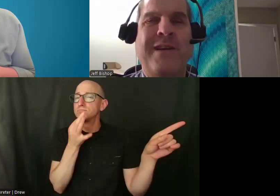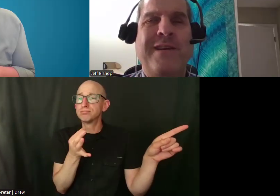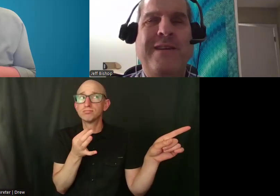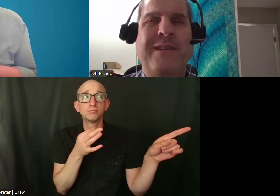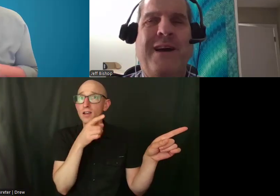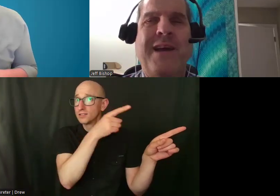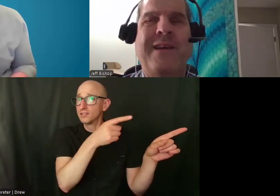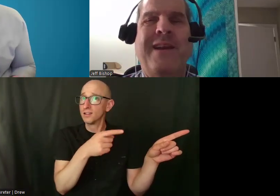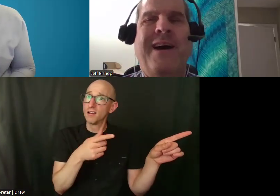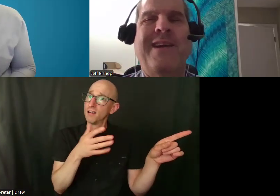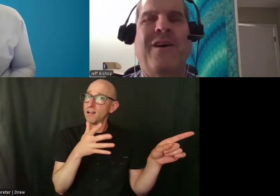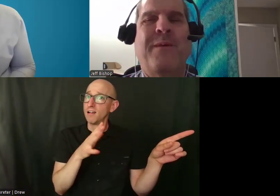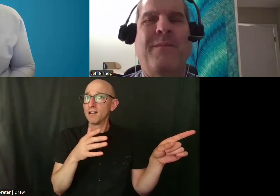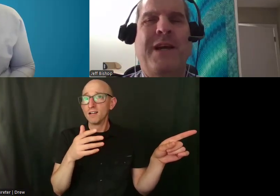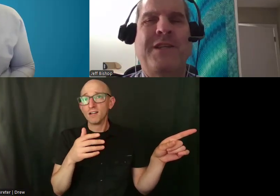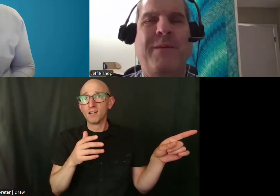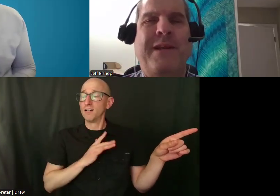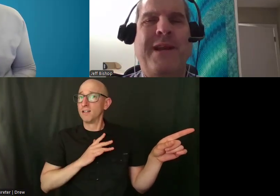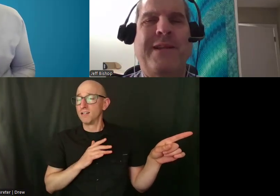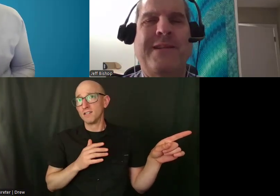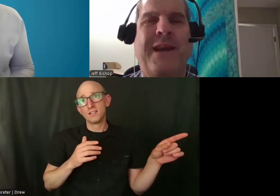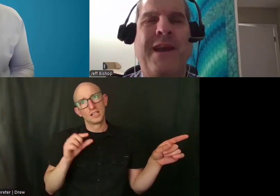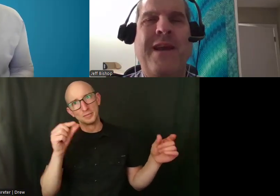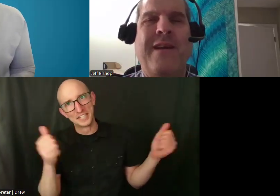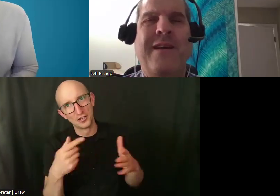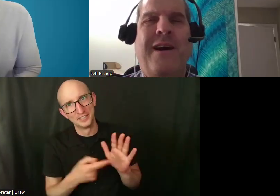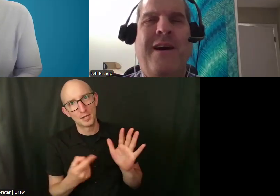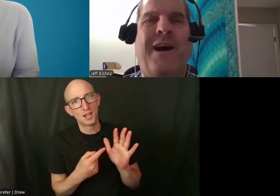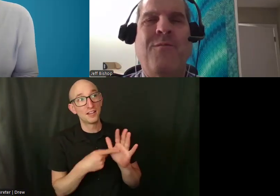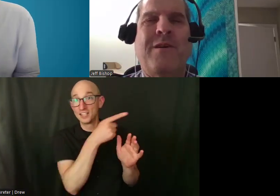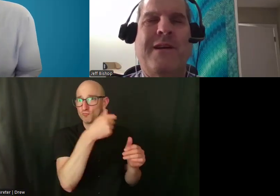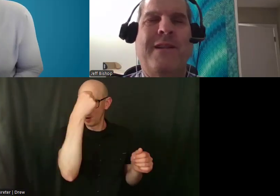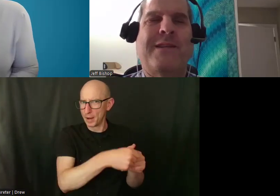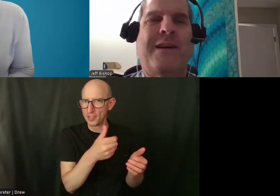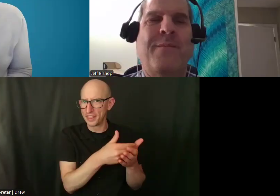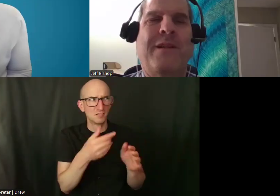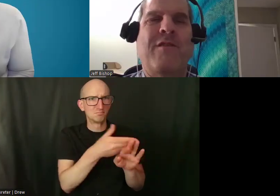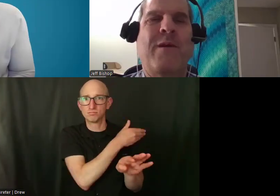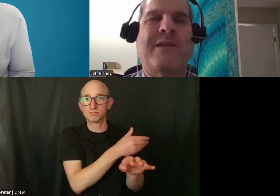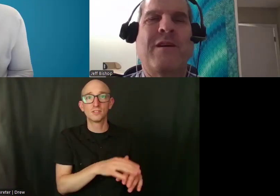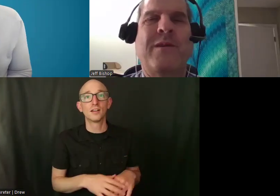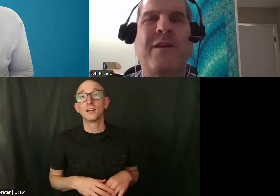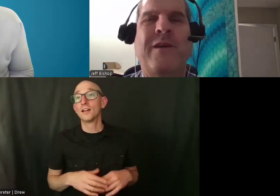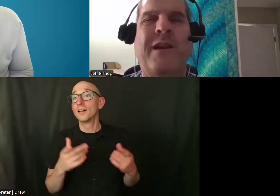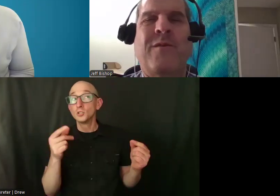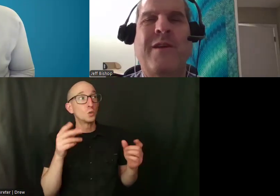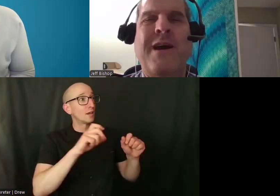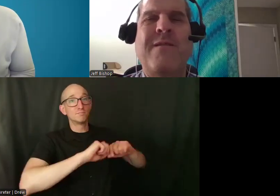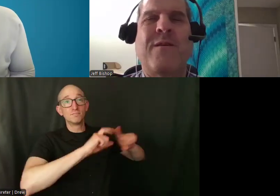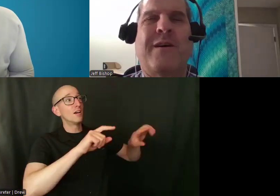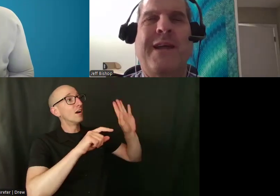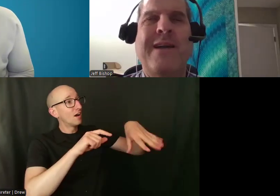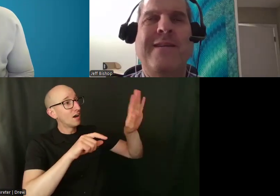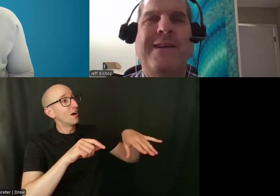actually. I can open up ChatGPT and say, "Hey, I worked on this document 3 weeks ago with you," and it will go, "Yeah,